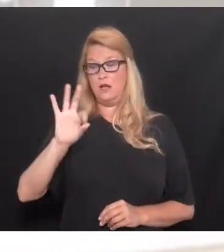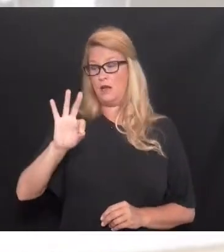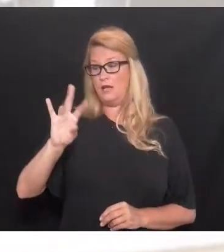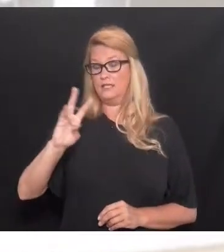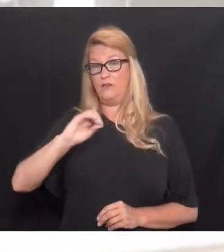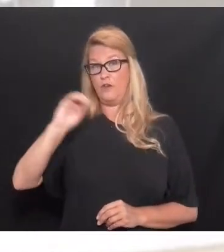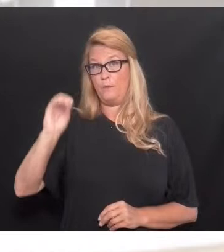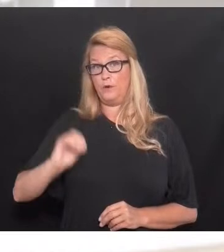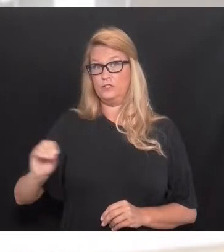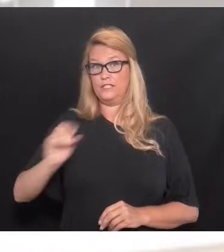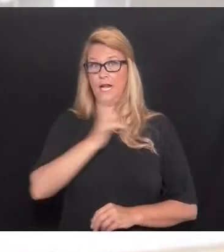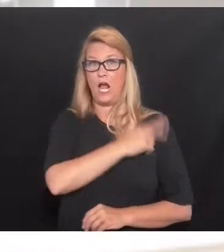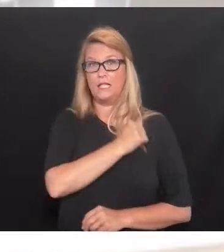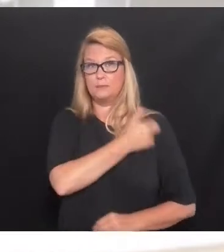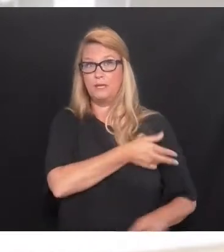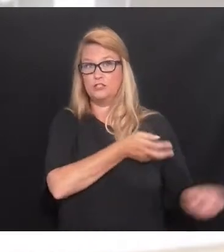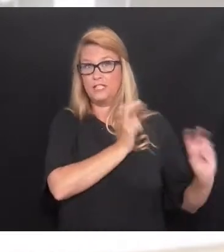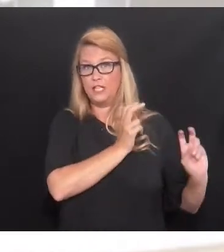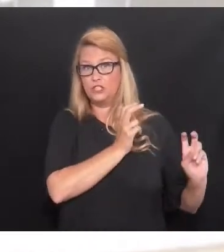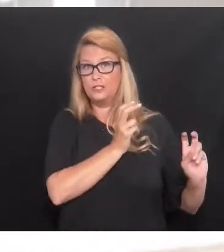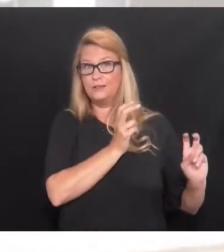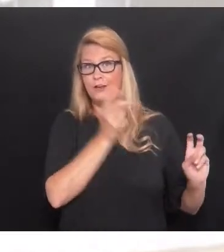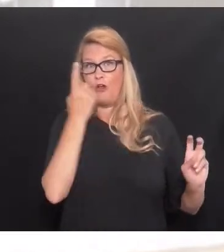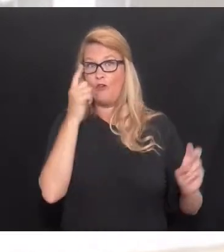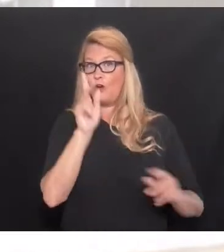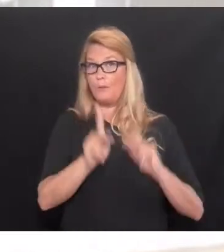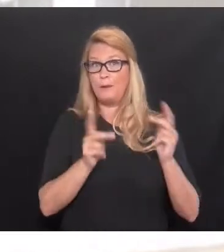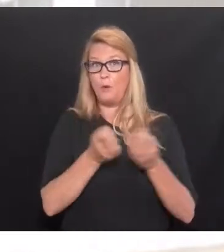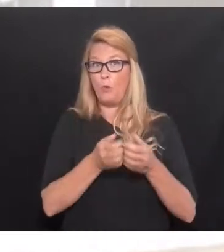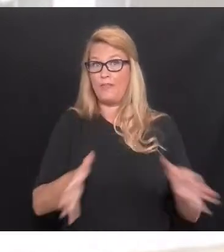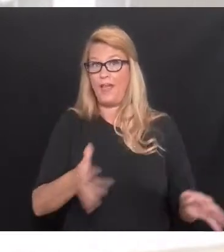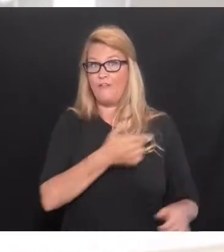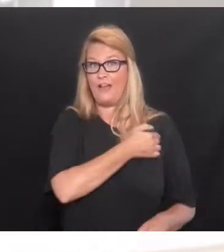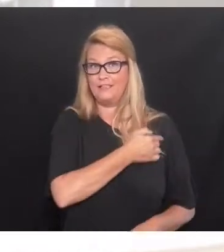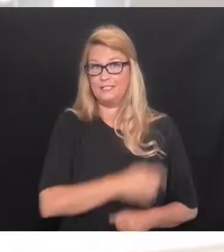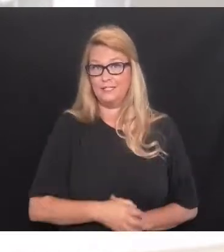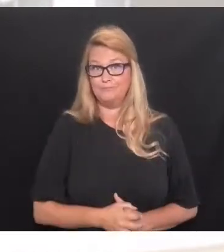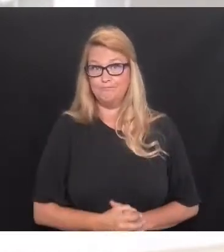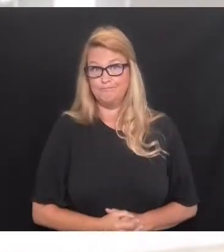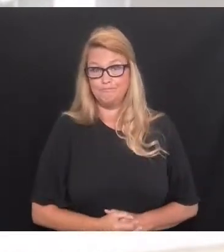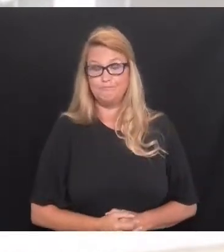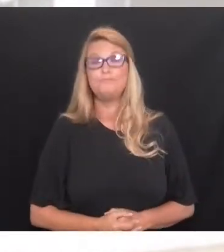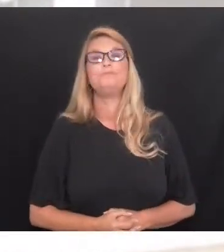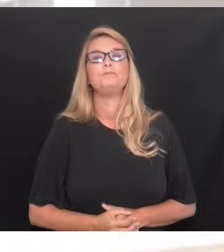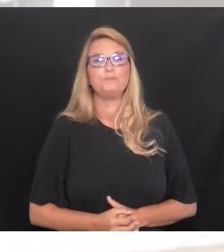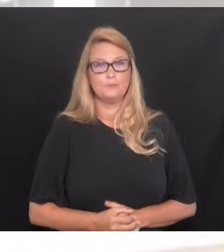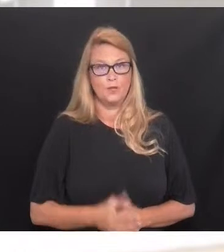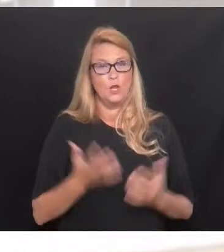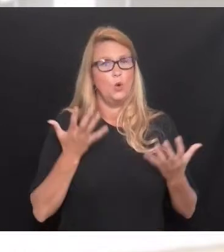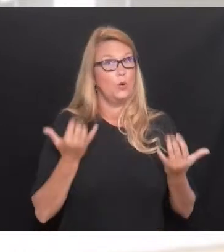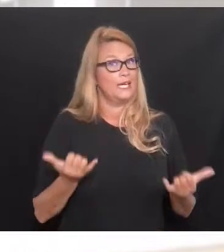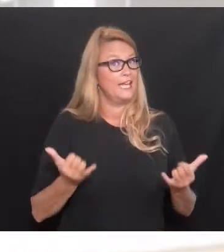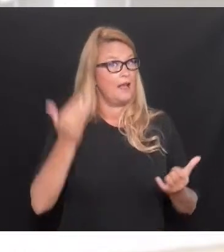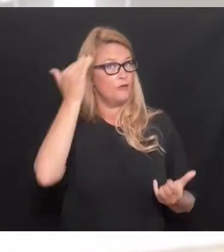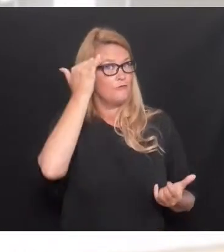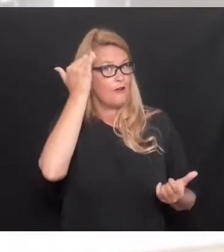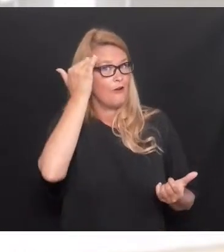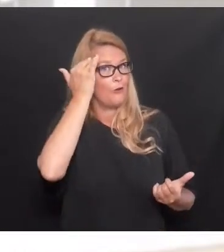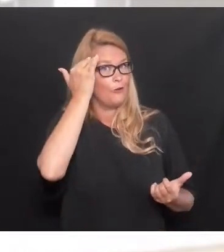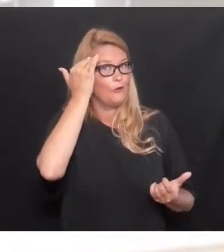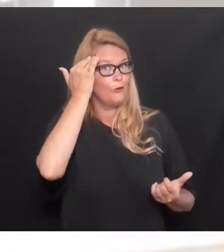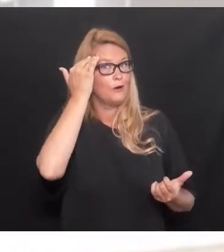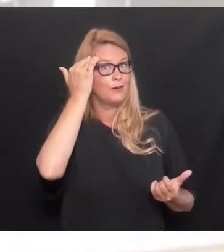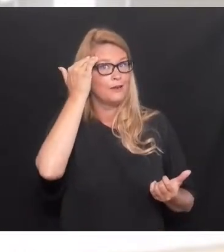97% hospitalization rate for those who haven't been vaccinated. While we also know now, as the governor pointed